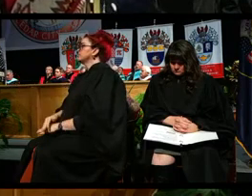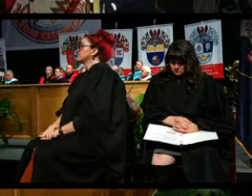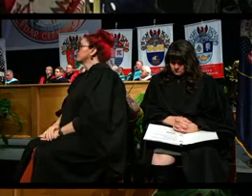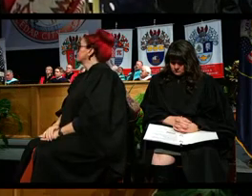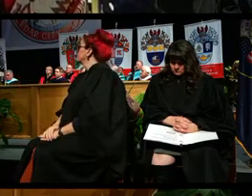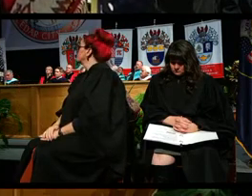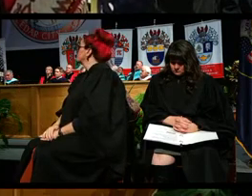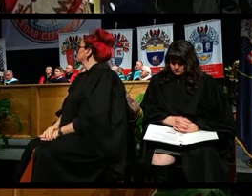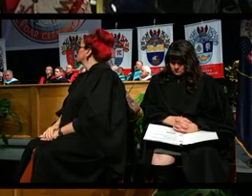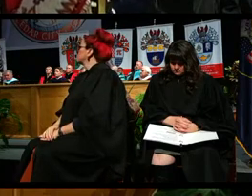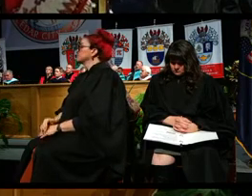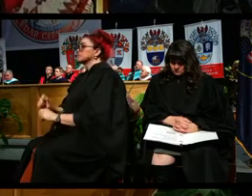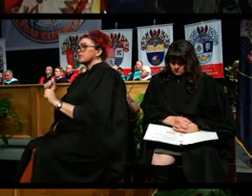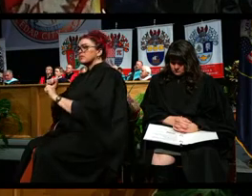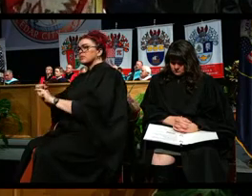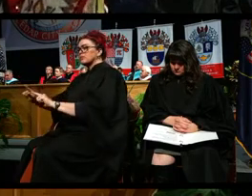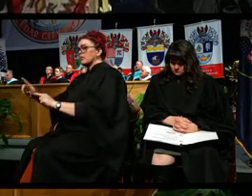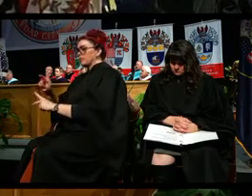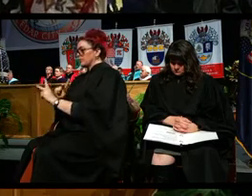And all the people